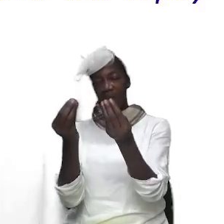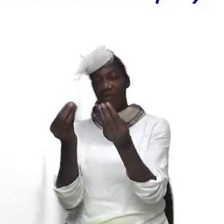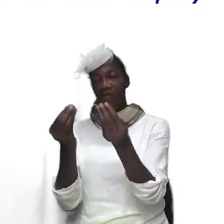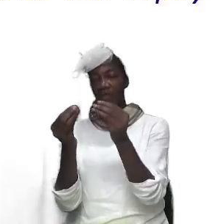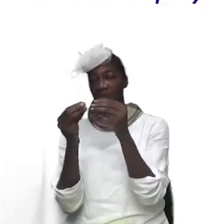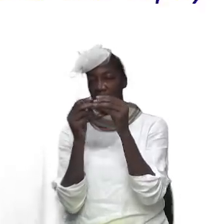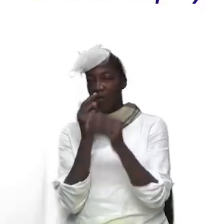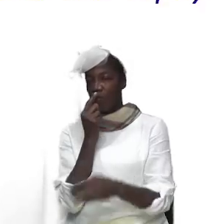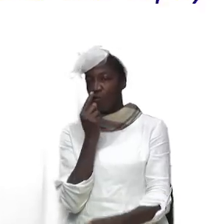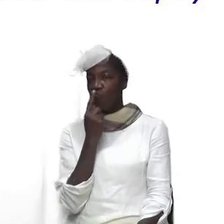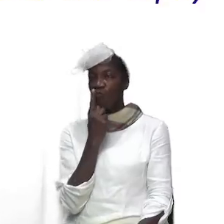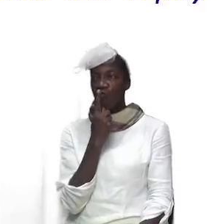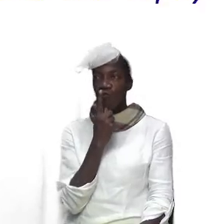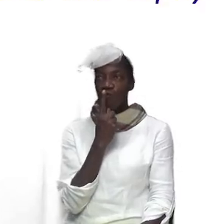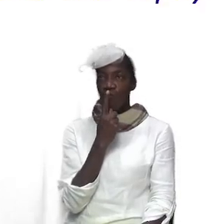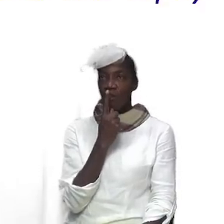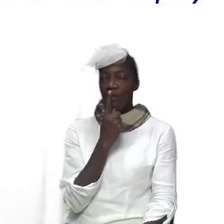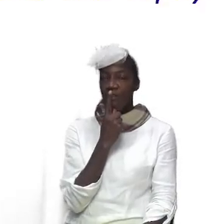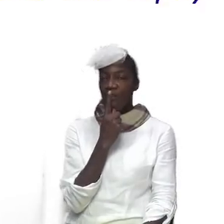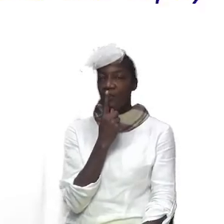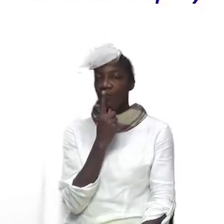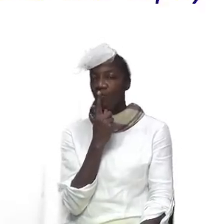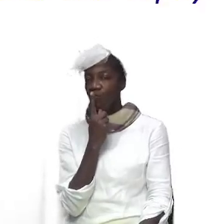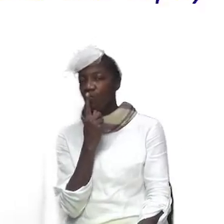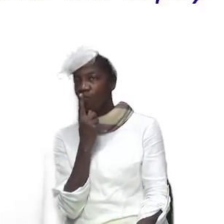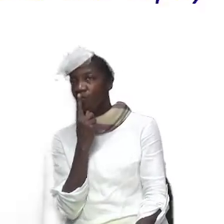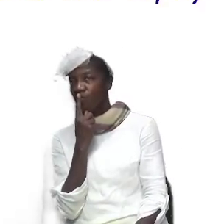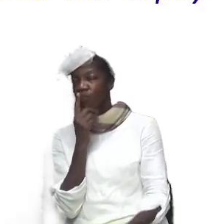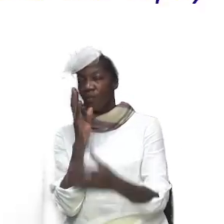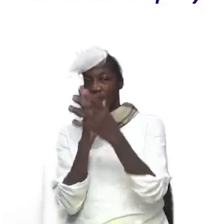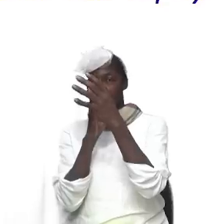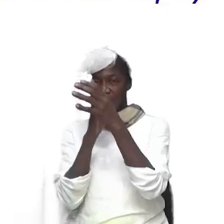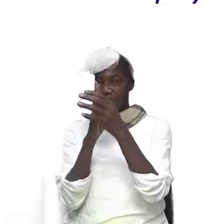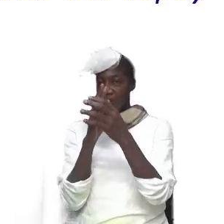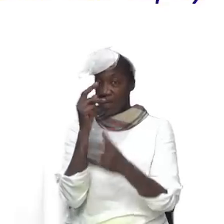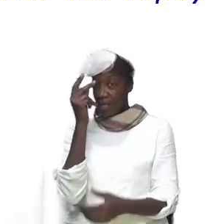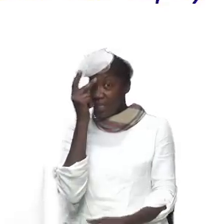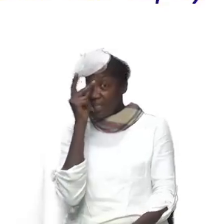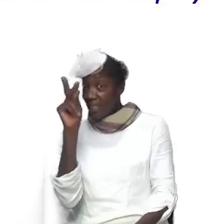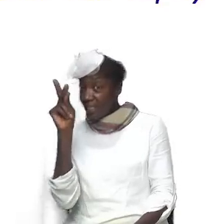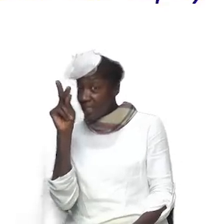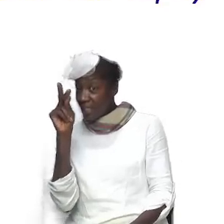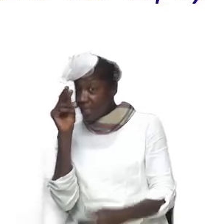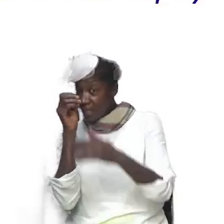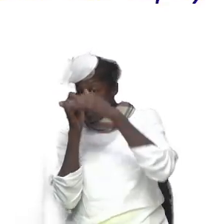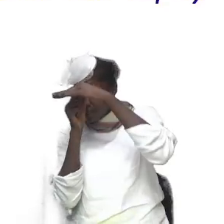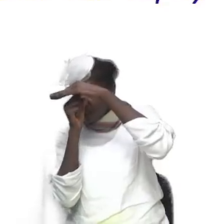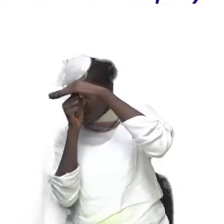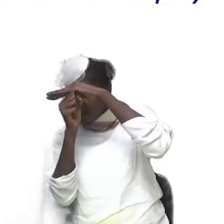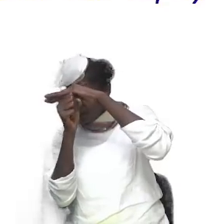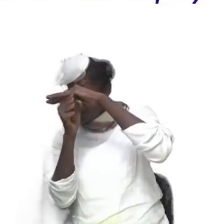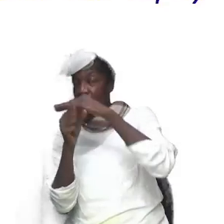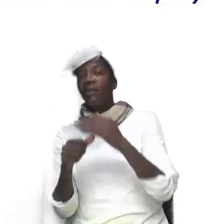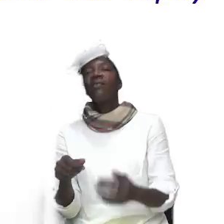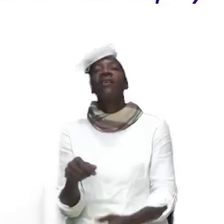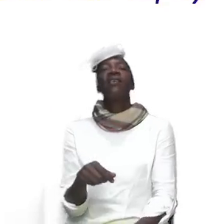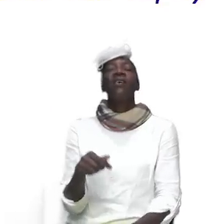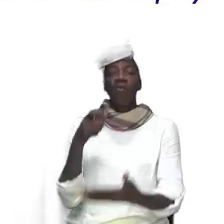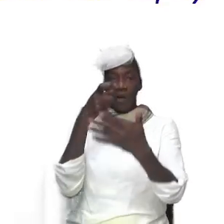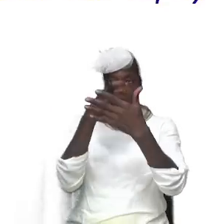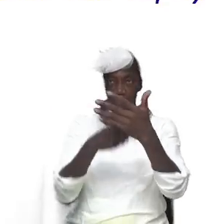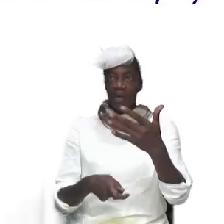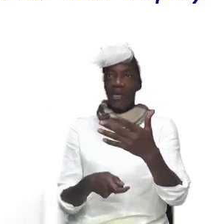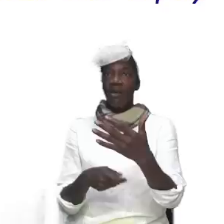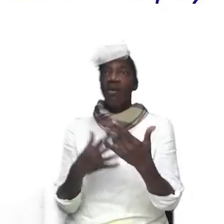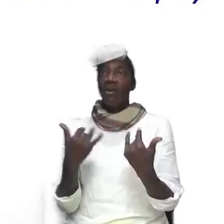quietly, discreetly. Your Father who sees in secret will repay you. That's what alms. But now Jesus